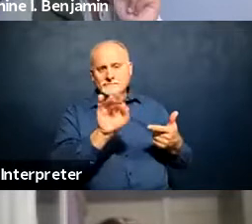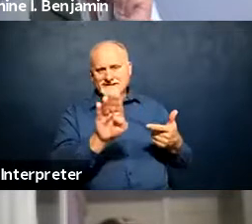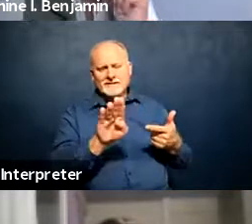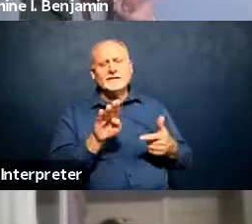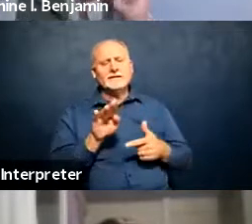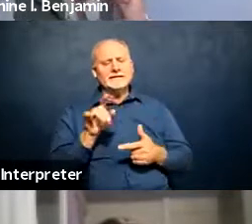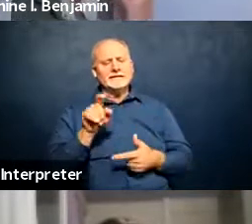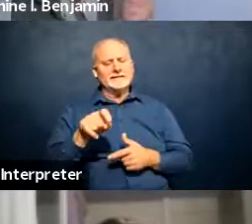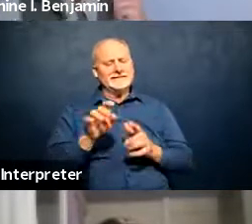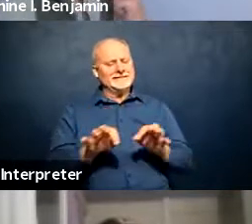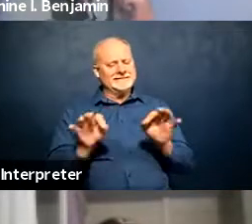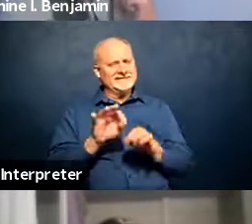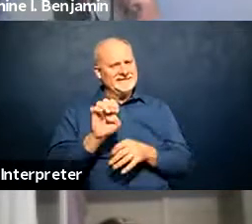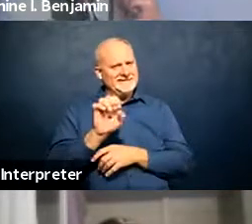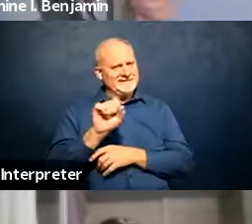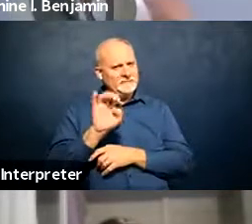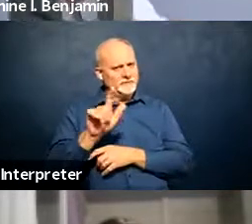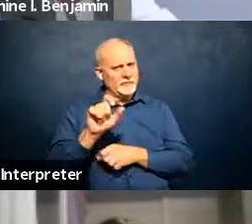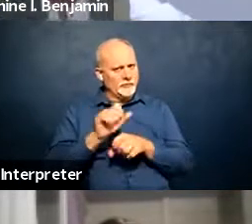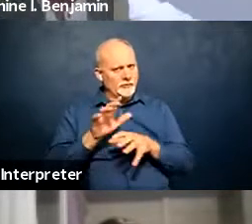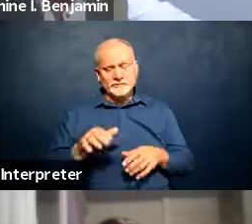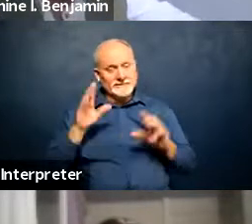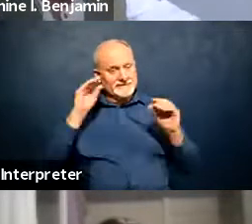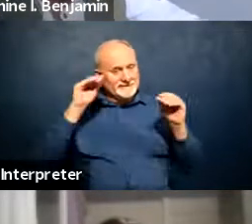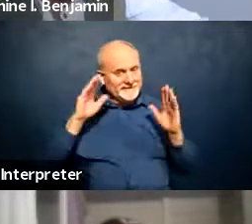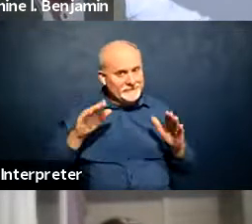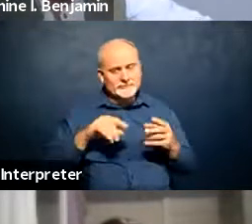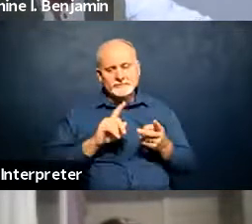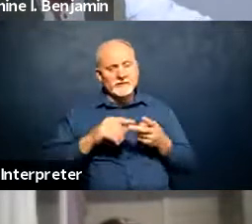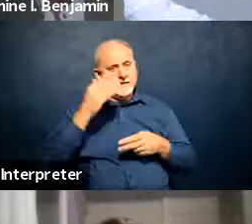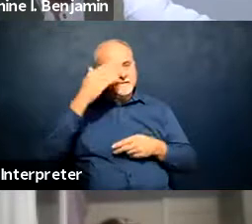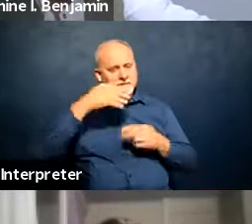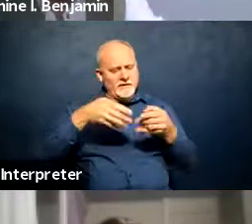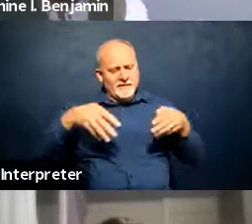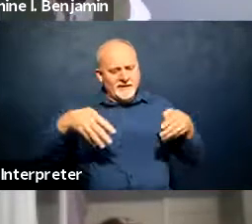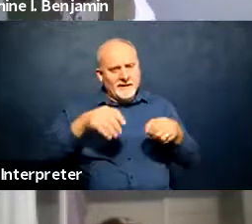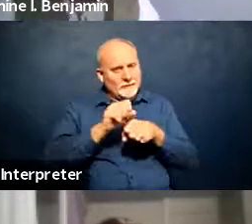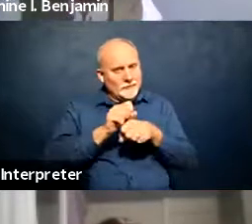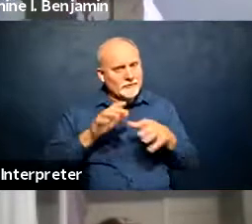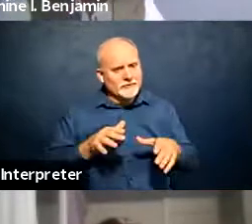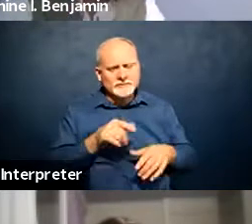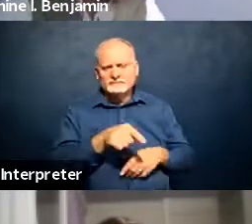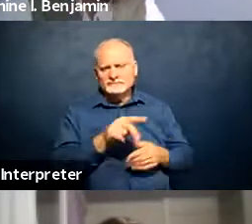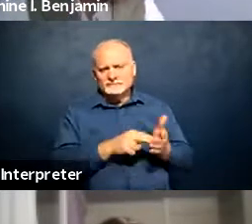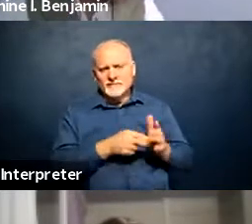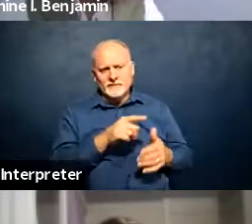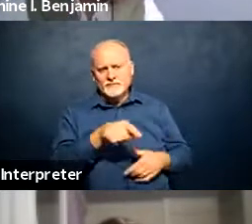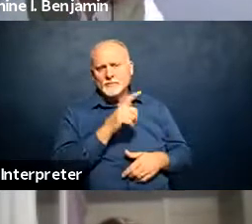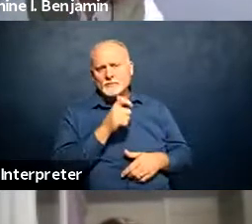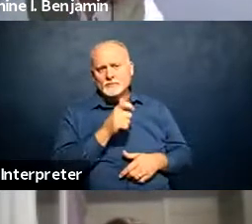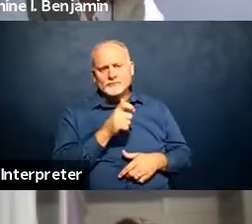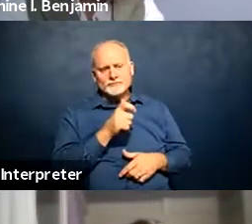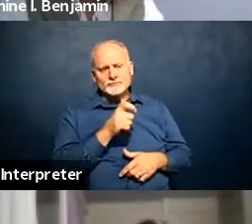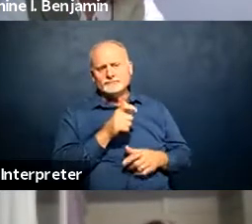workers, which is a bit of a catch-all. It includes educators, frontline workers, which are related to